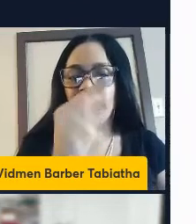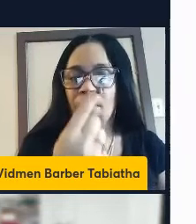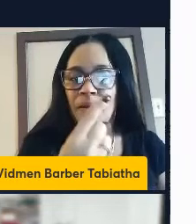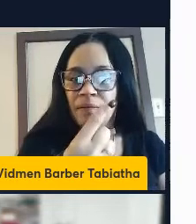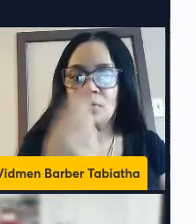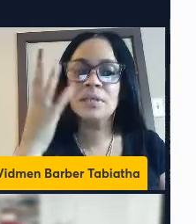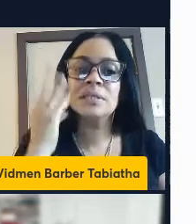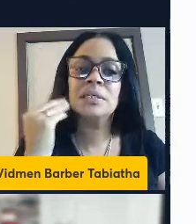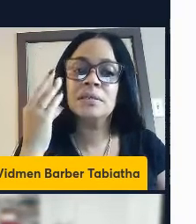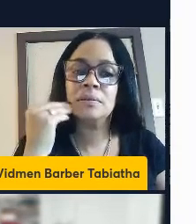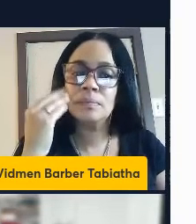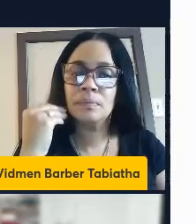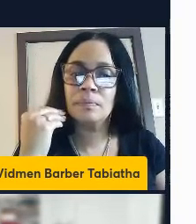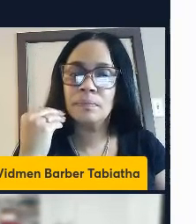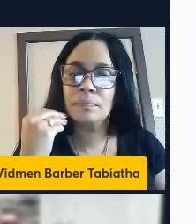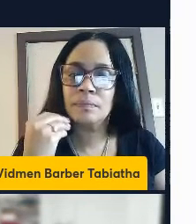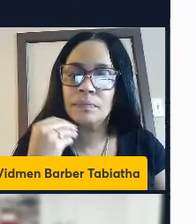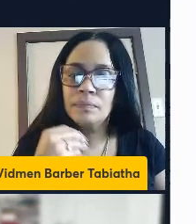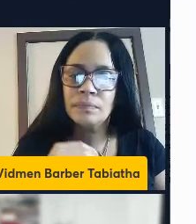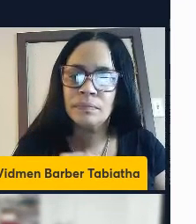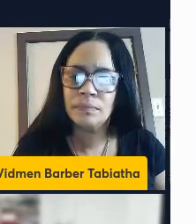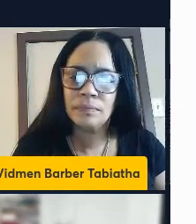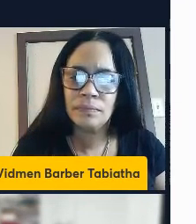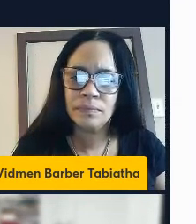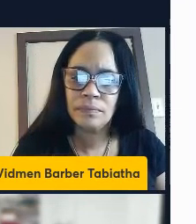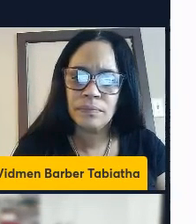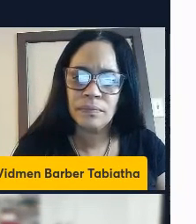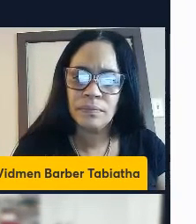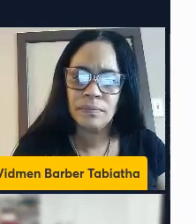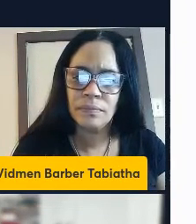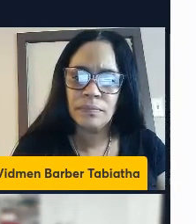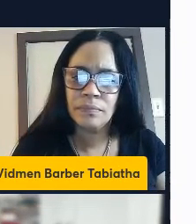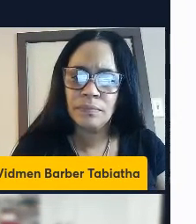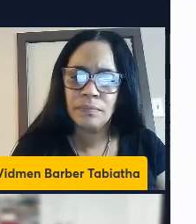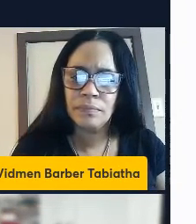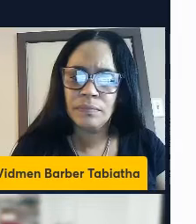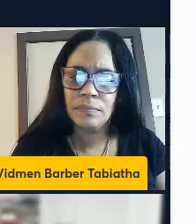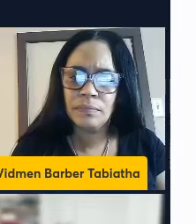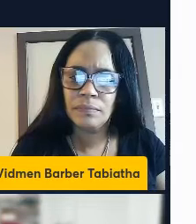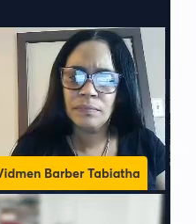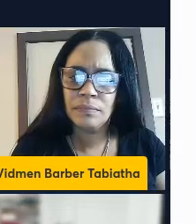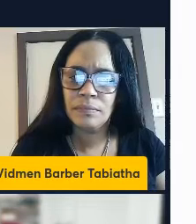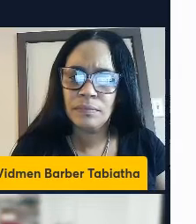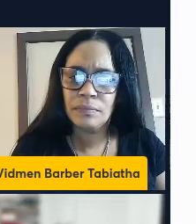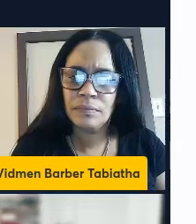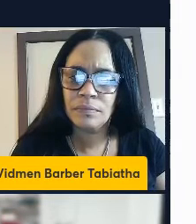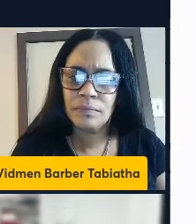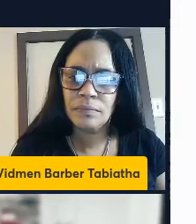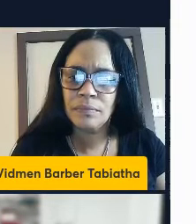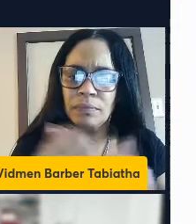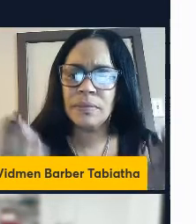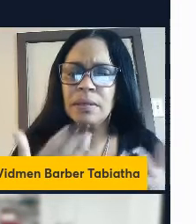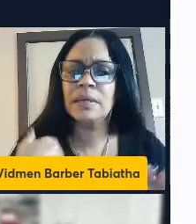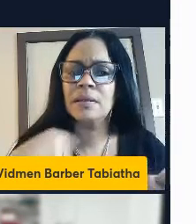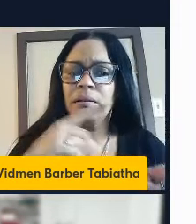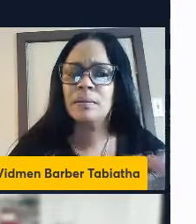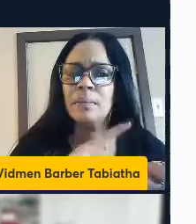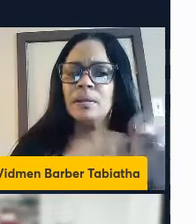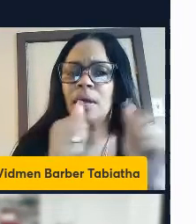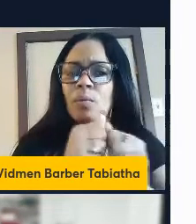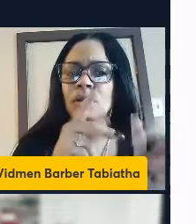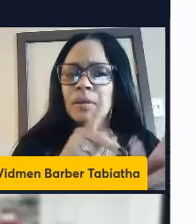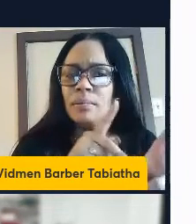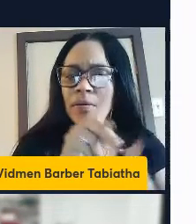experience on neglected tropical diseases, as well as malaria. And my time with Professor